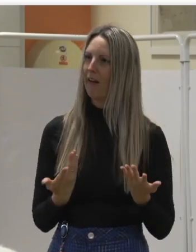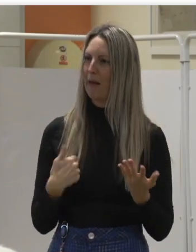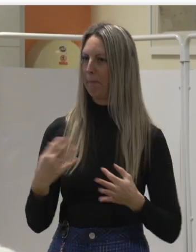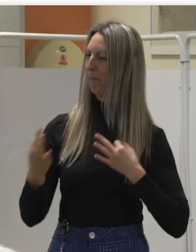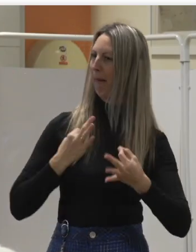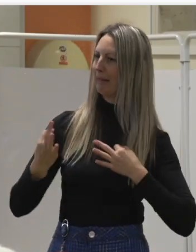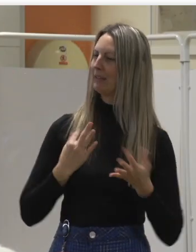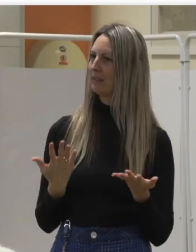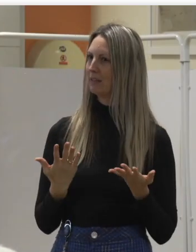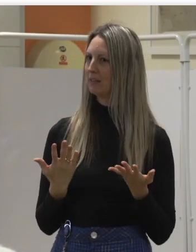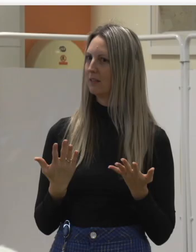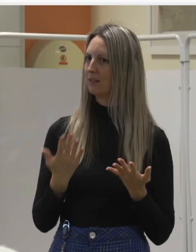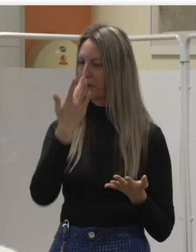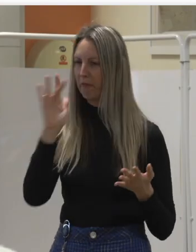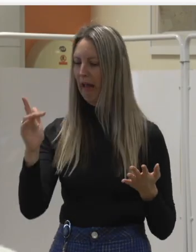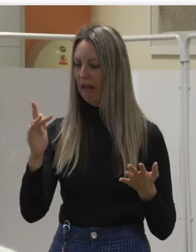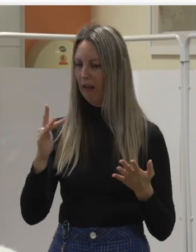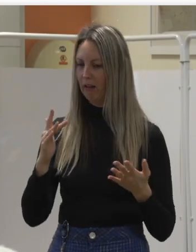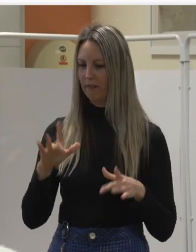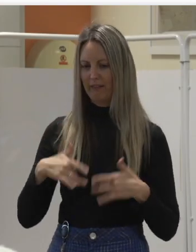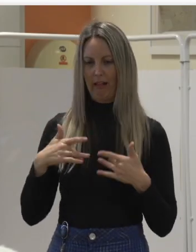actor? So that is a kind of